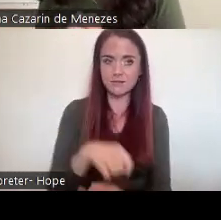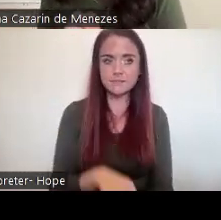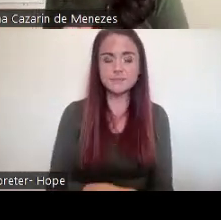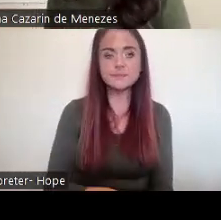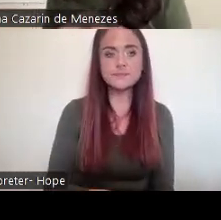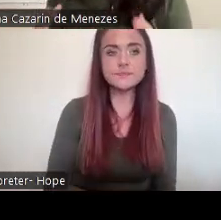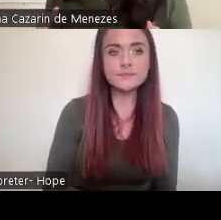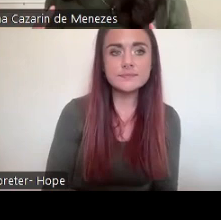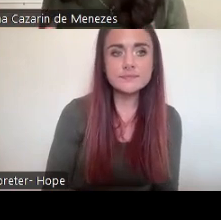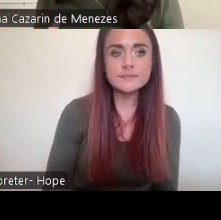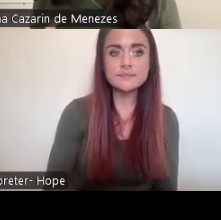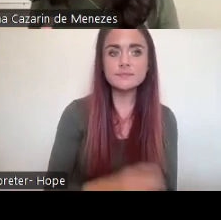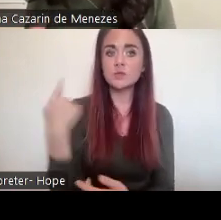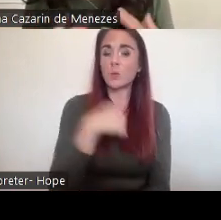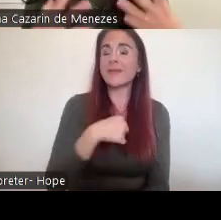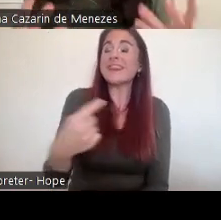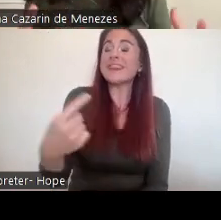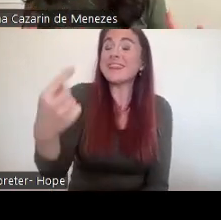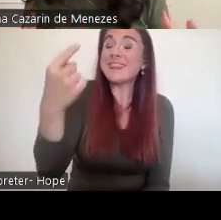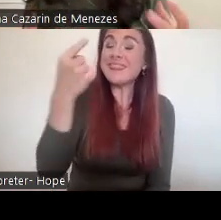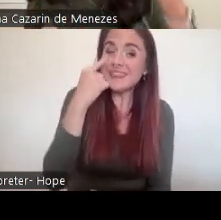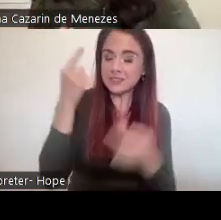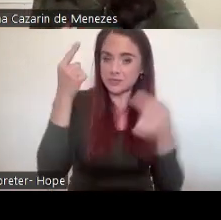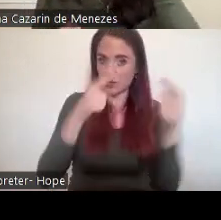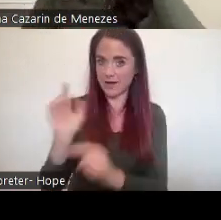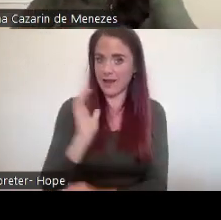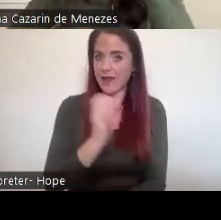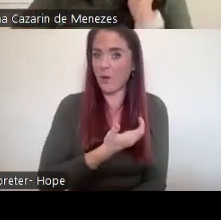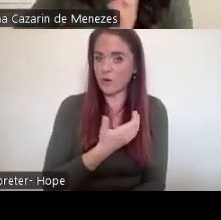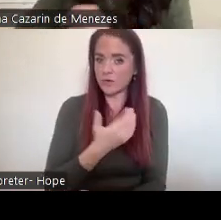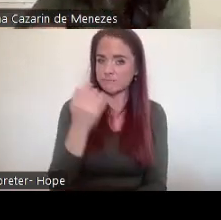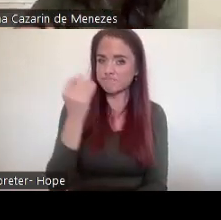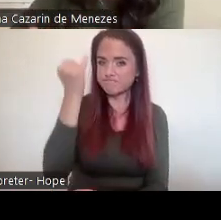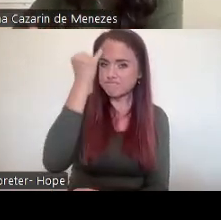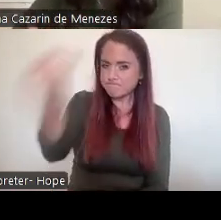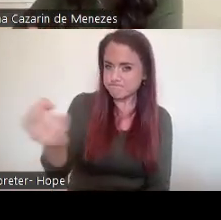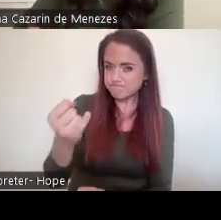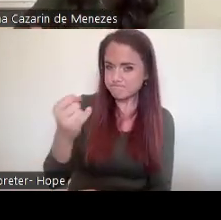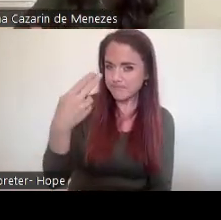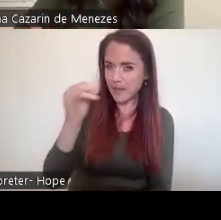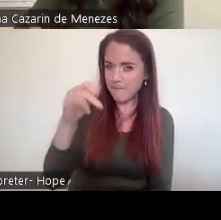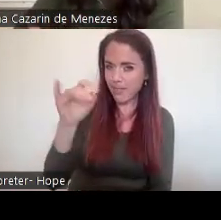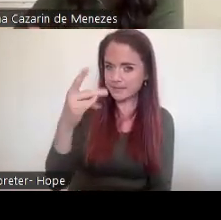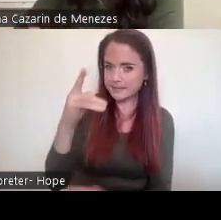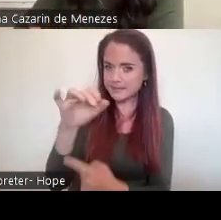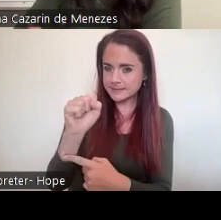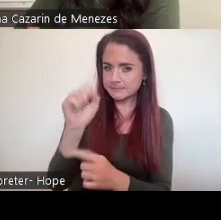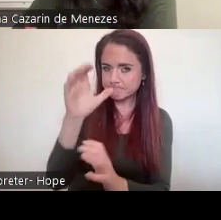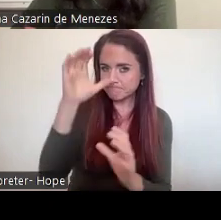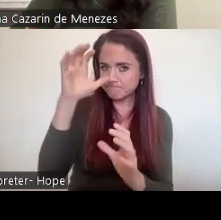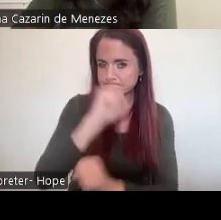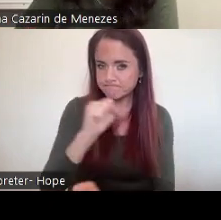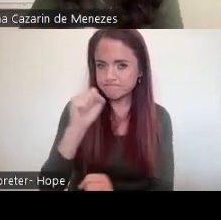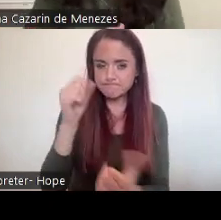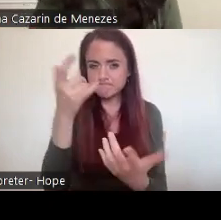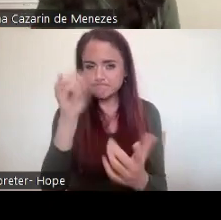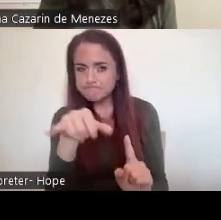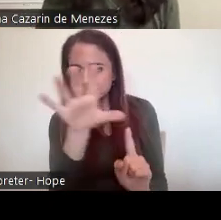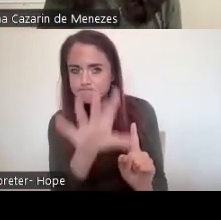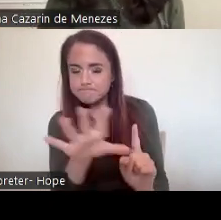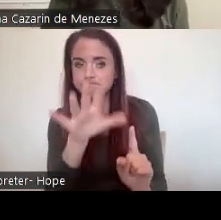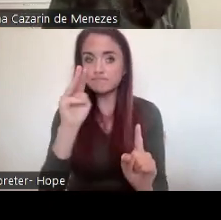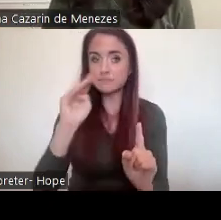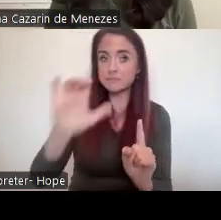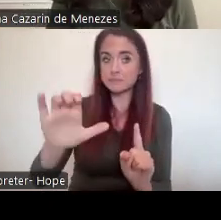So, what we think is going on, our hypothesis, is that when the meat expression